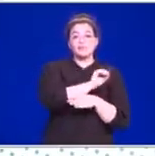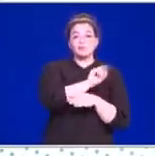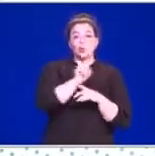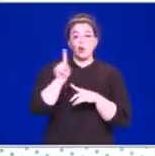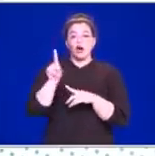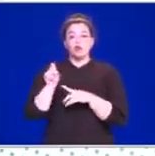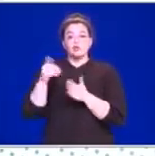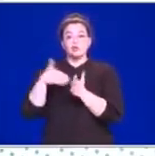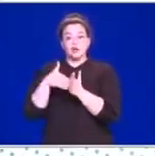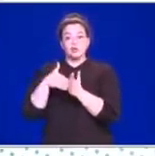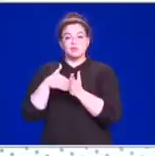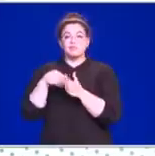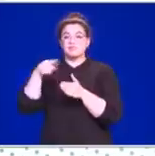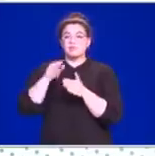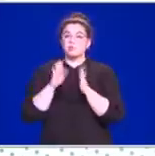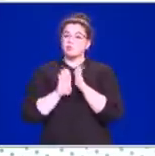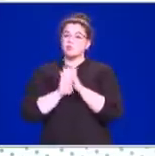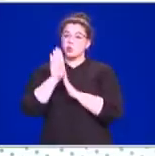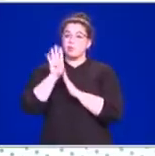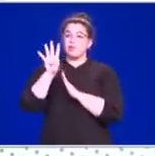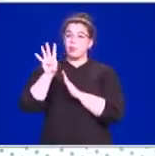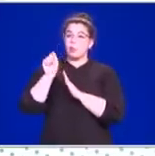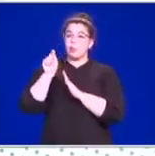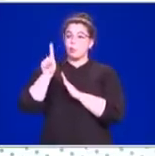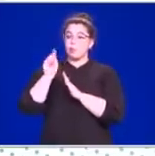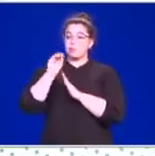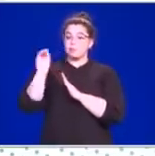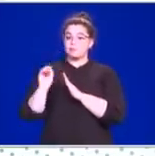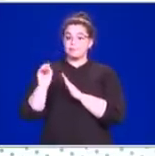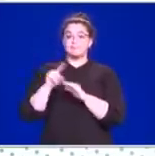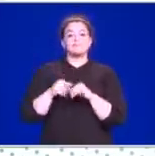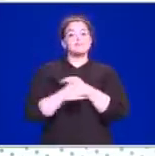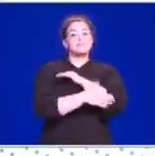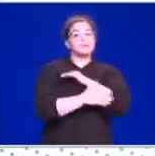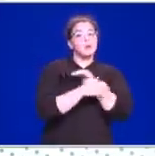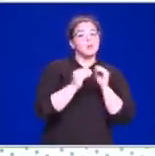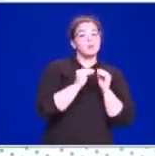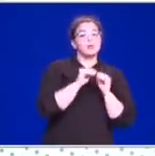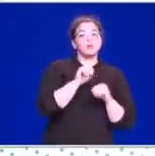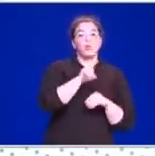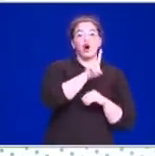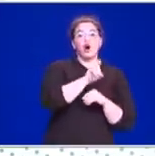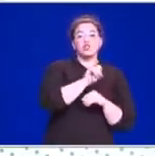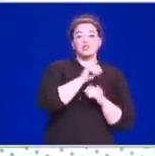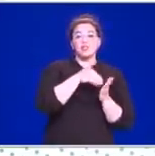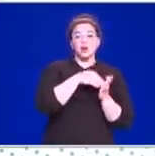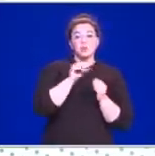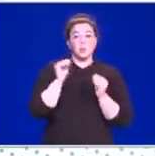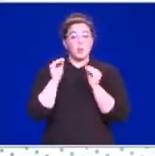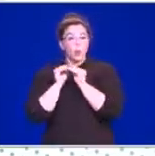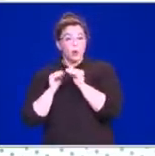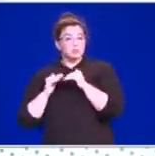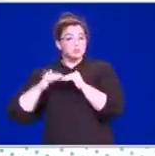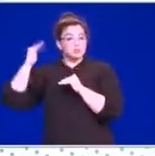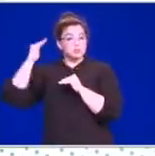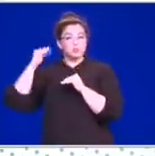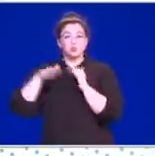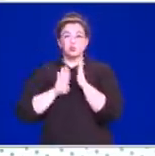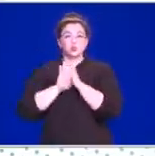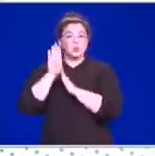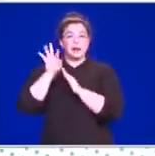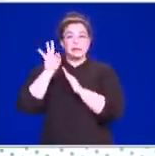100,000 people grew by 4.1%, while counties with 100,000 or more people grew by